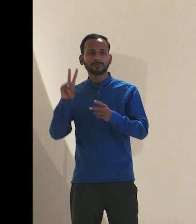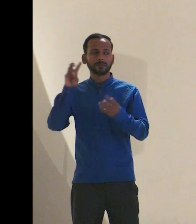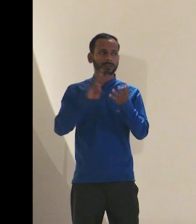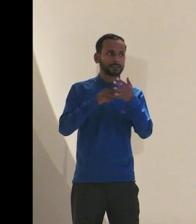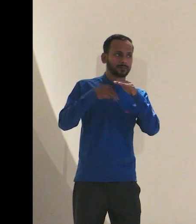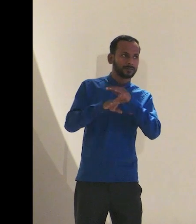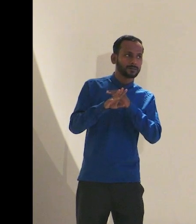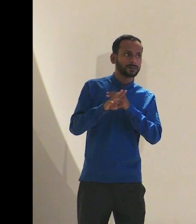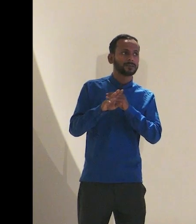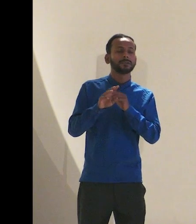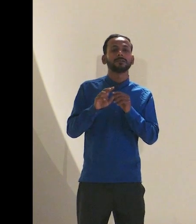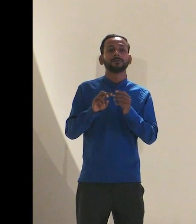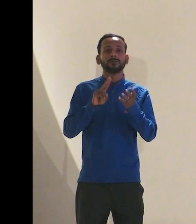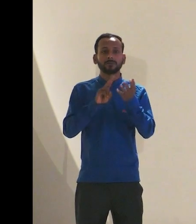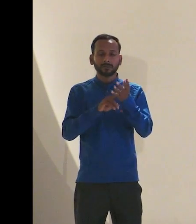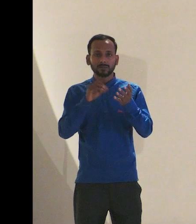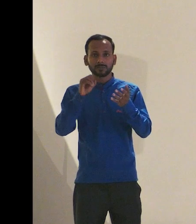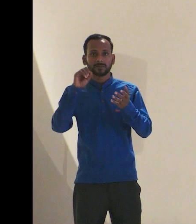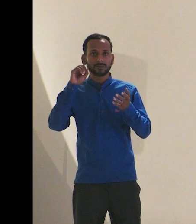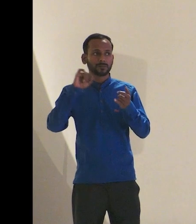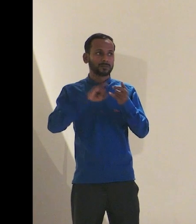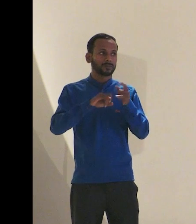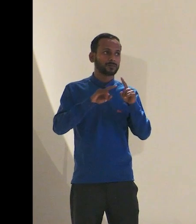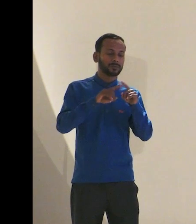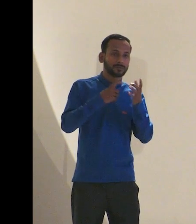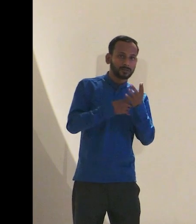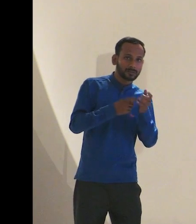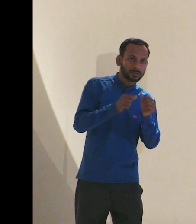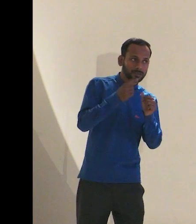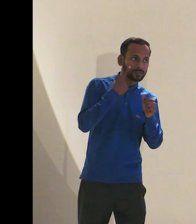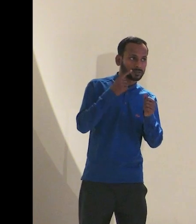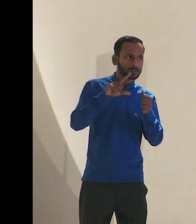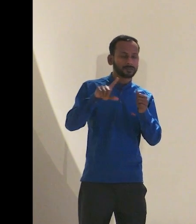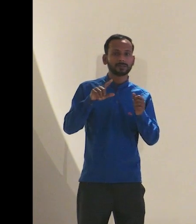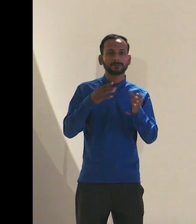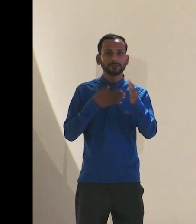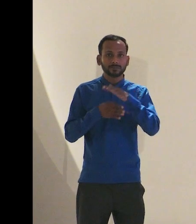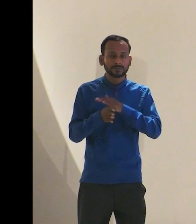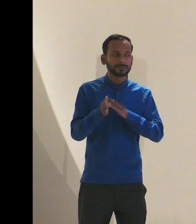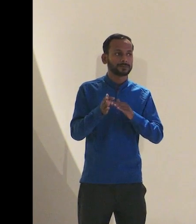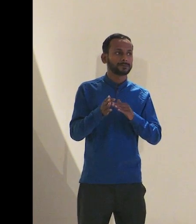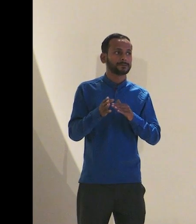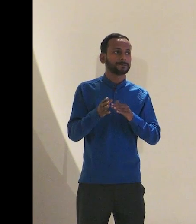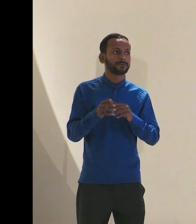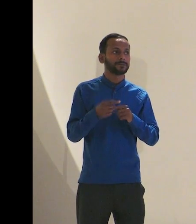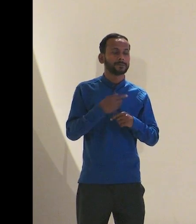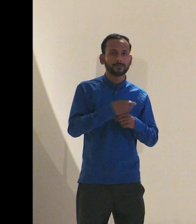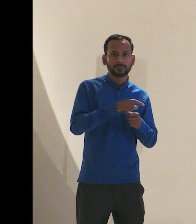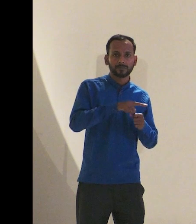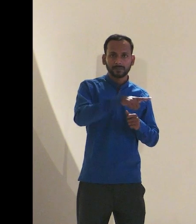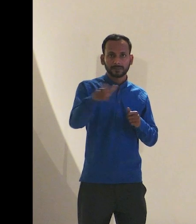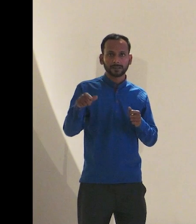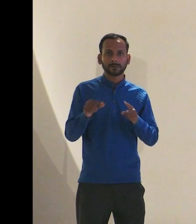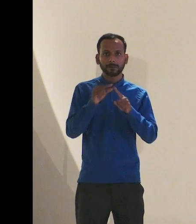and there is a nostalgia for a road called Queensway, which you won't see anywhere. Every time the Prime Minister